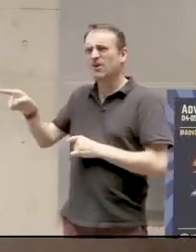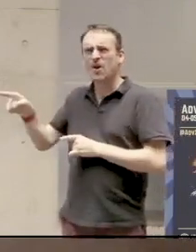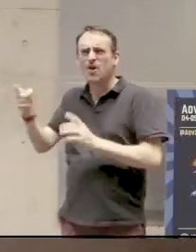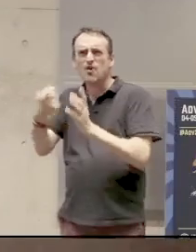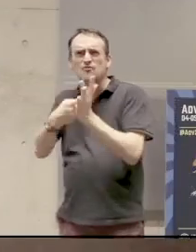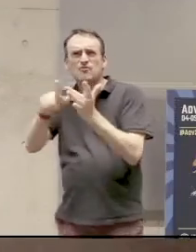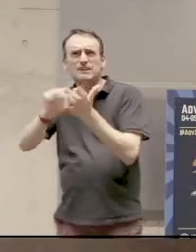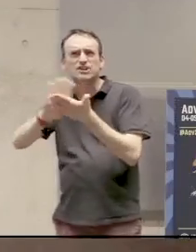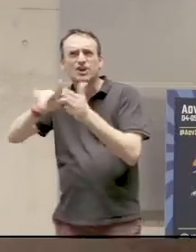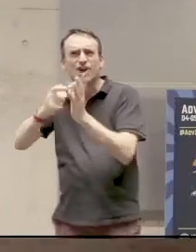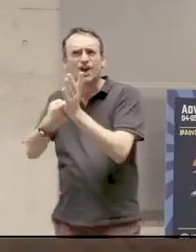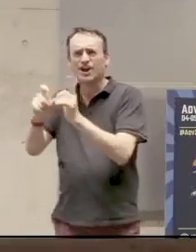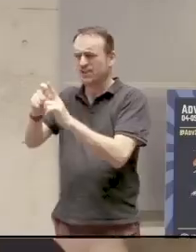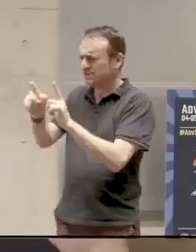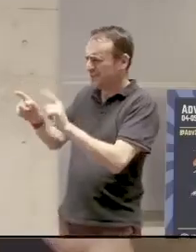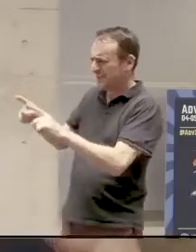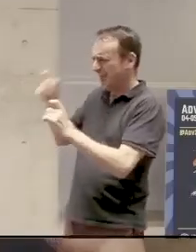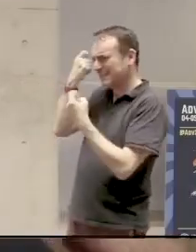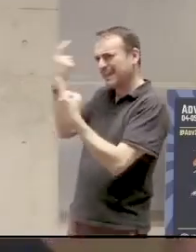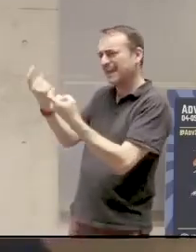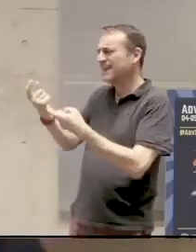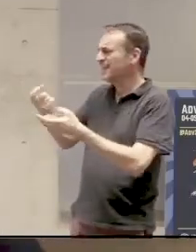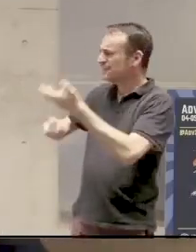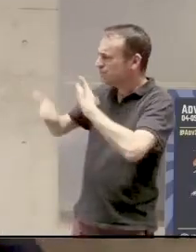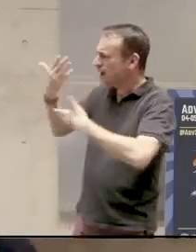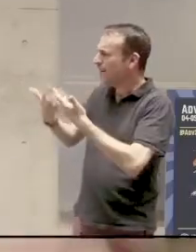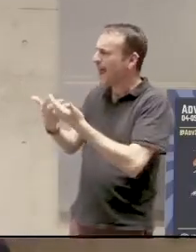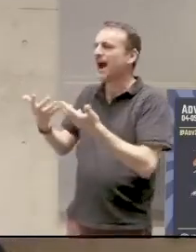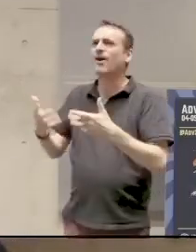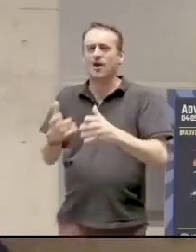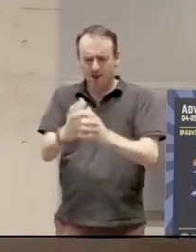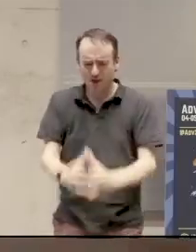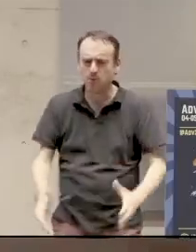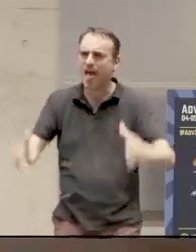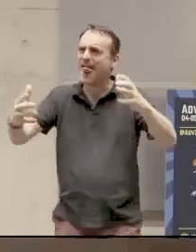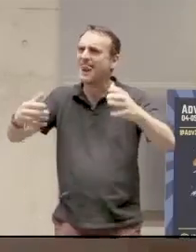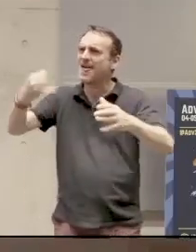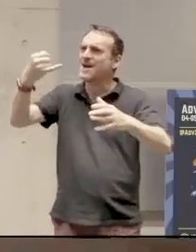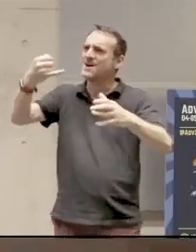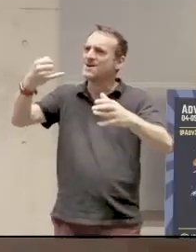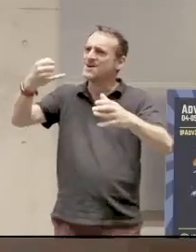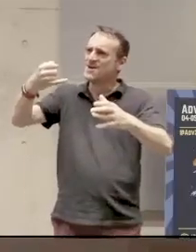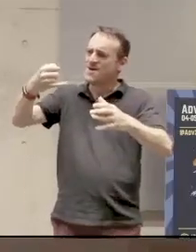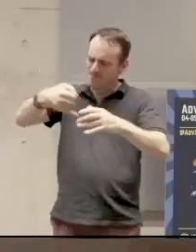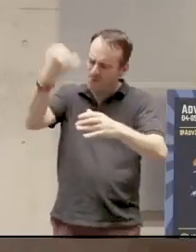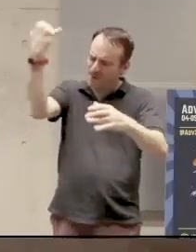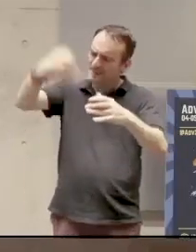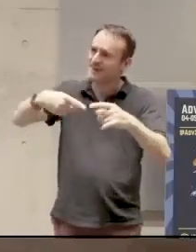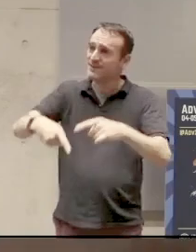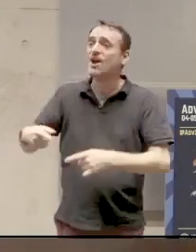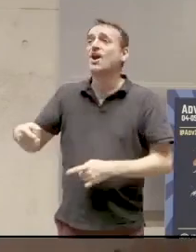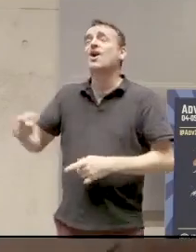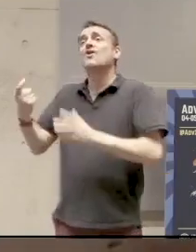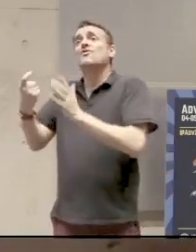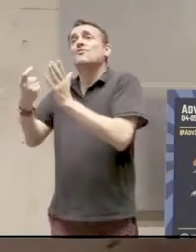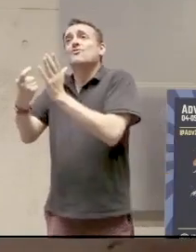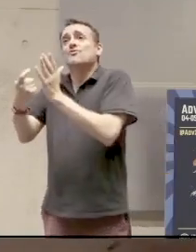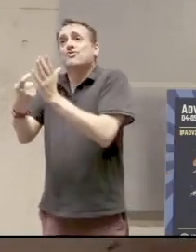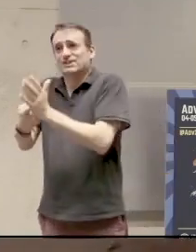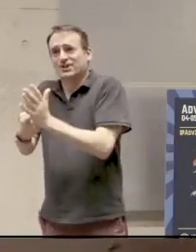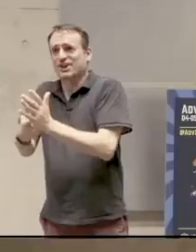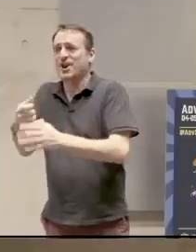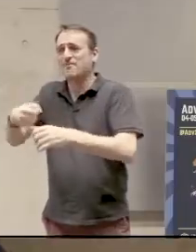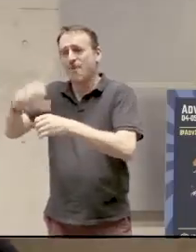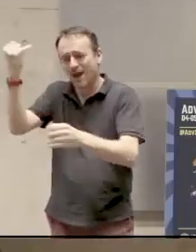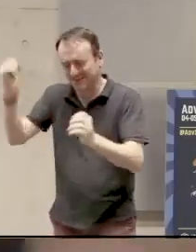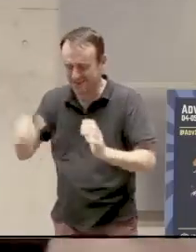Richard's idea. Poisoning the well, let's say. Do you think it would be Richard Cobbett's Poisoned